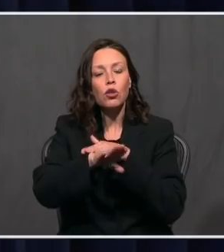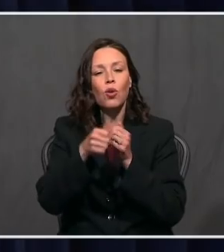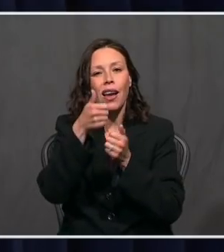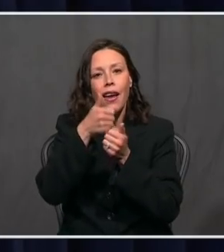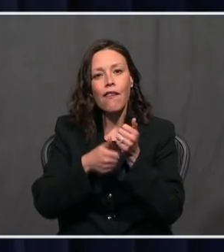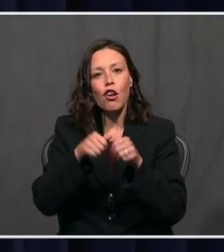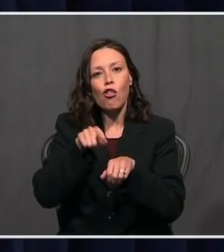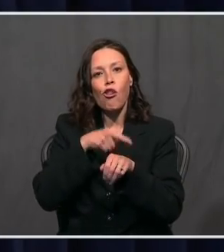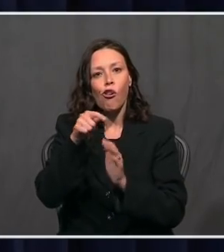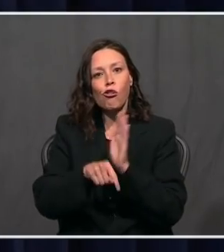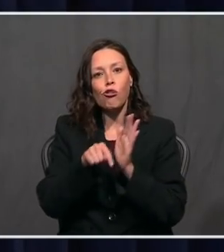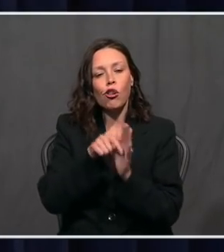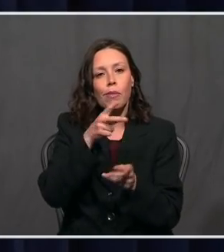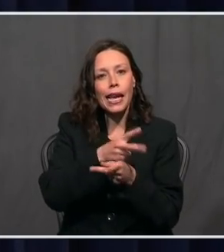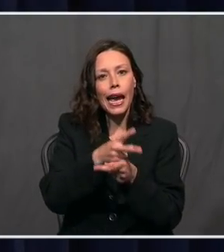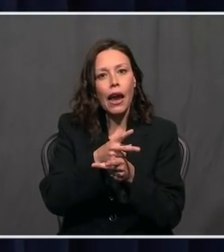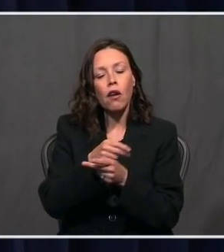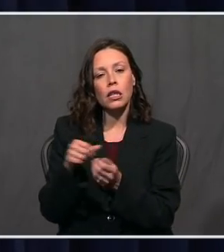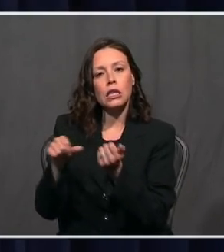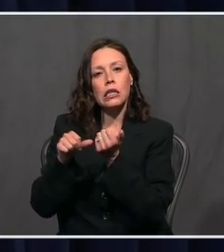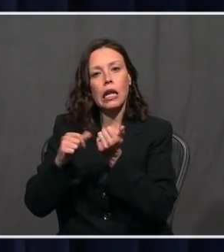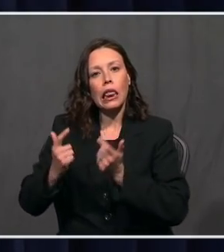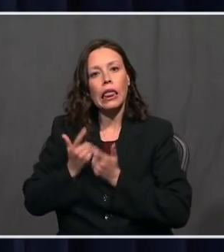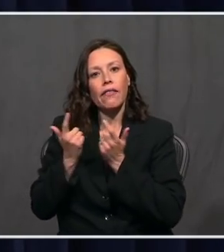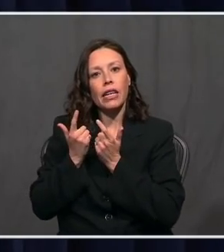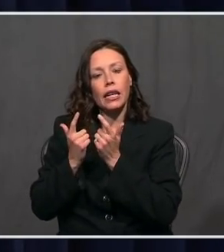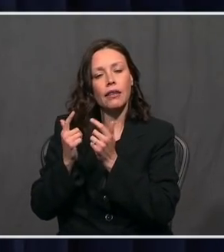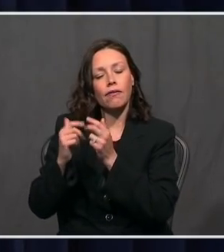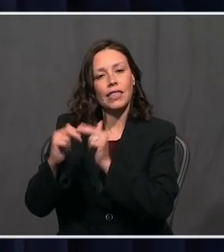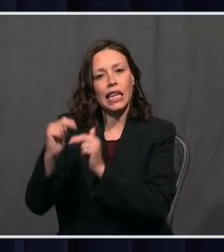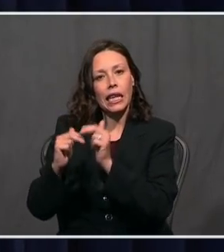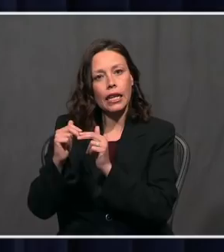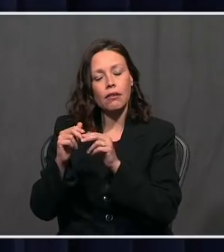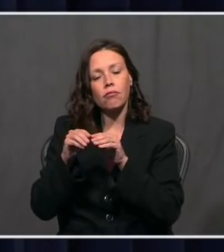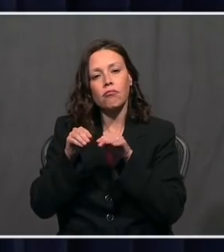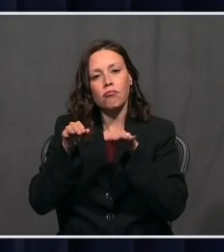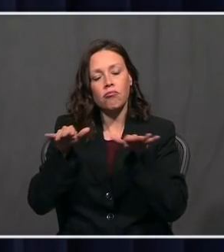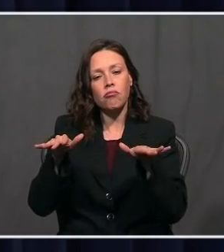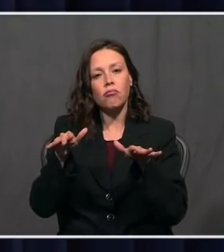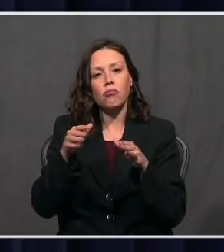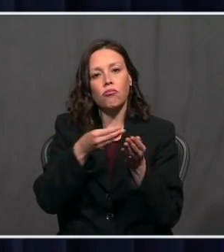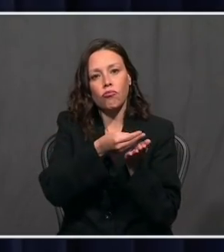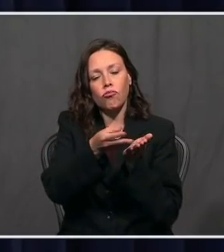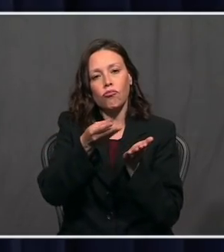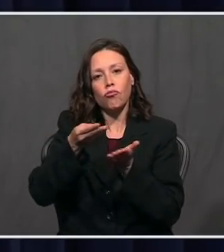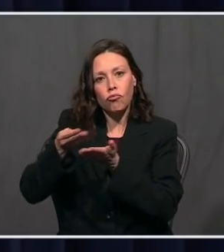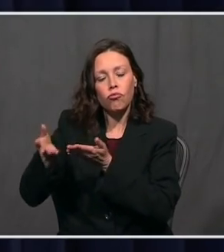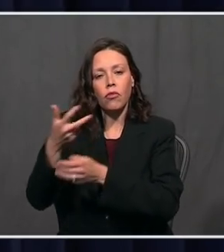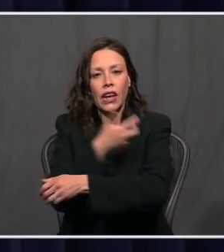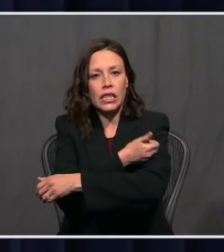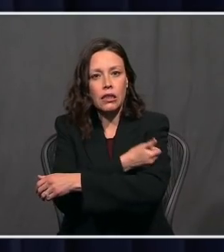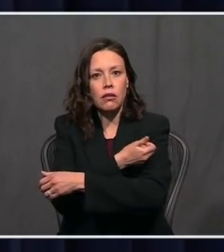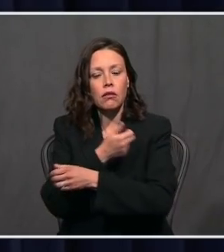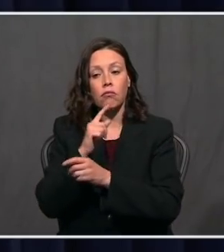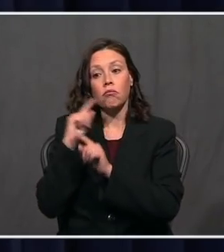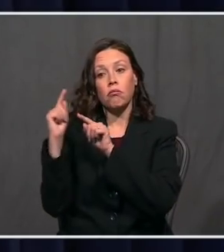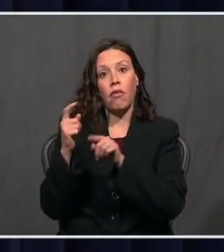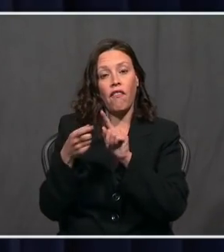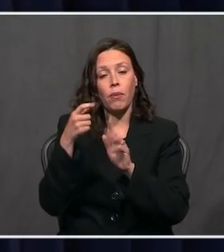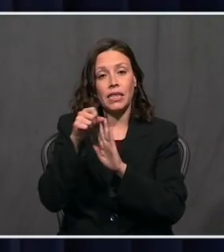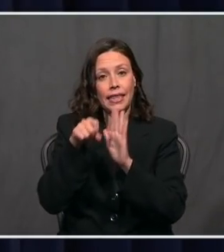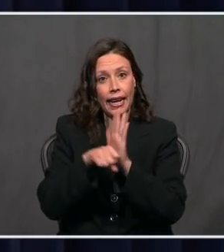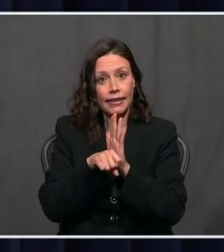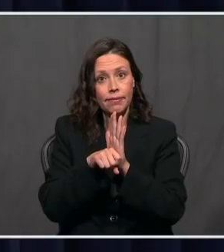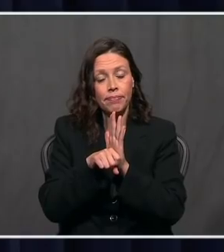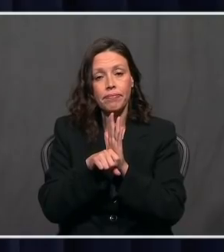and assisted living facility in the country at the direction, as you heard early on, of the state and with the permission